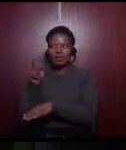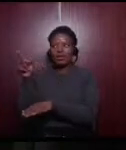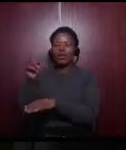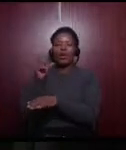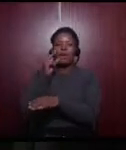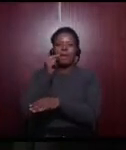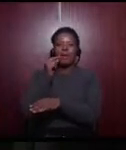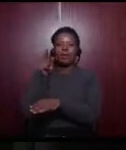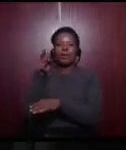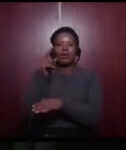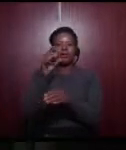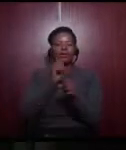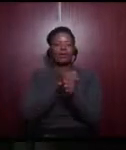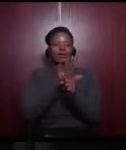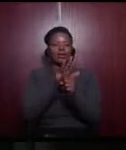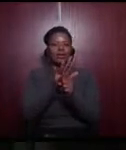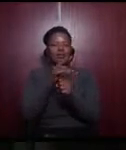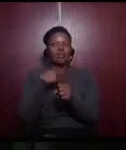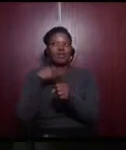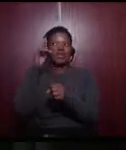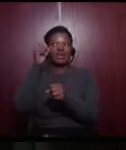COVID funding was in the